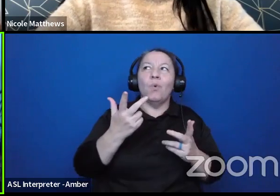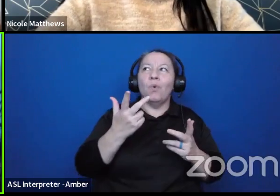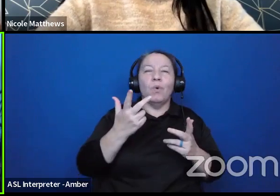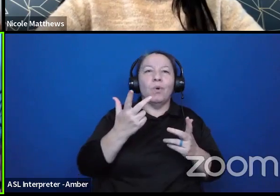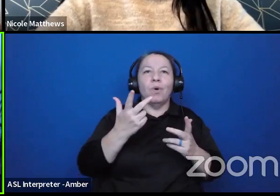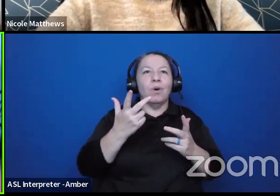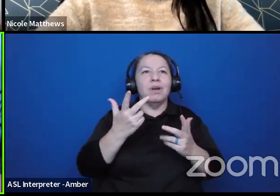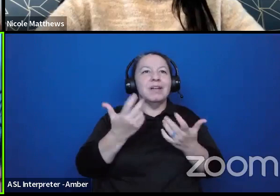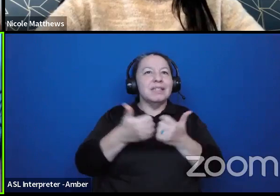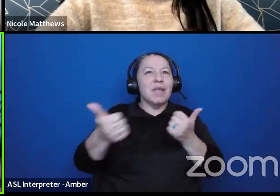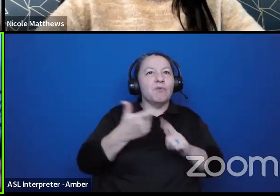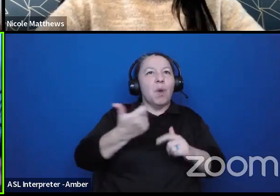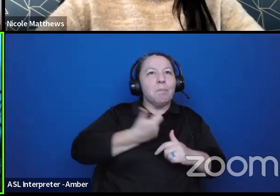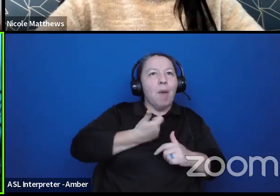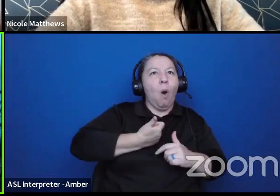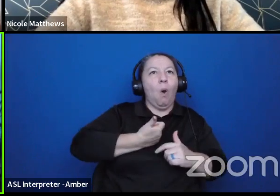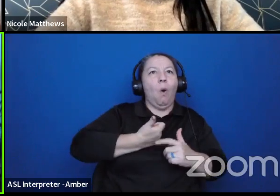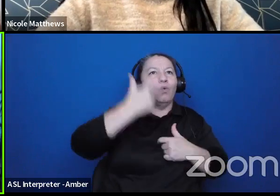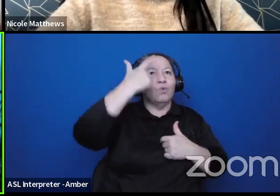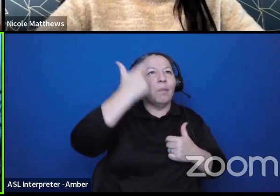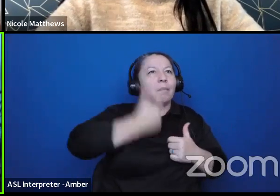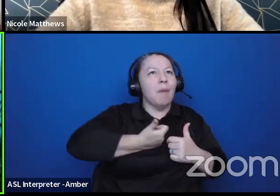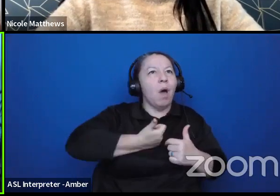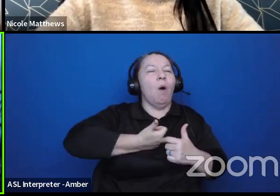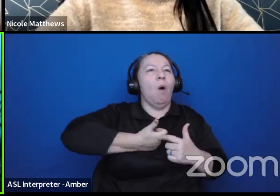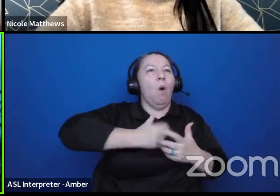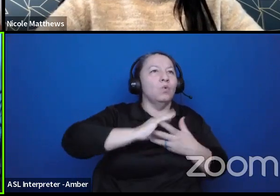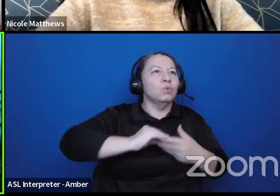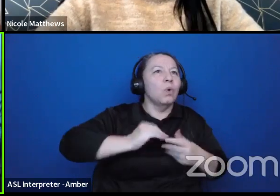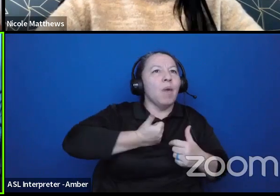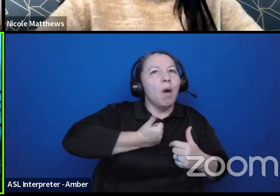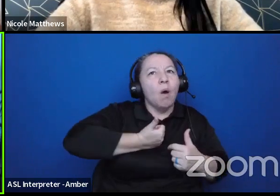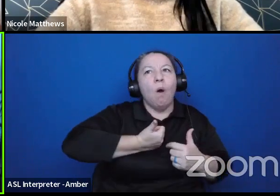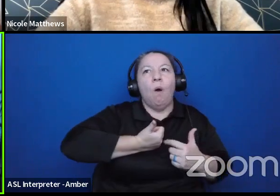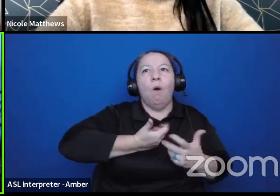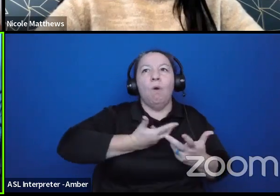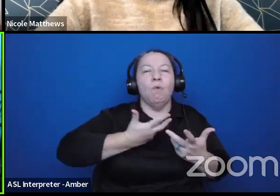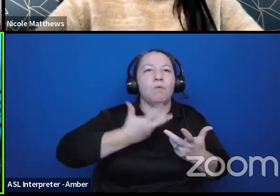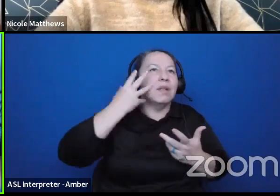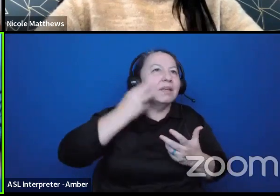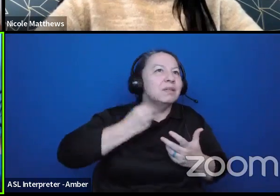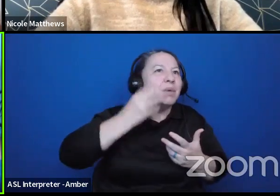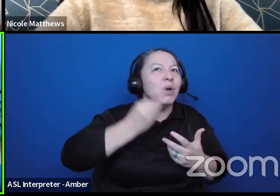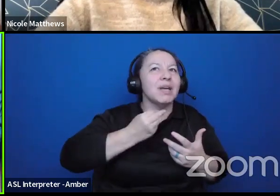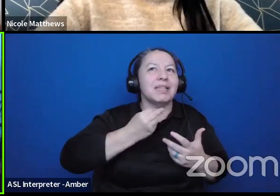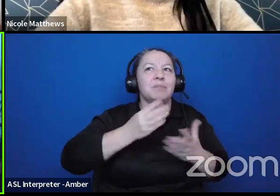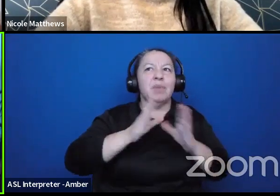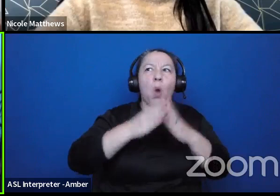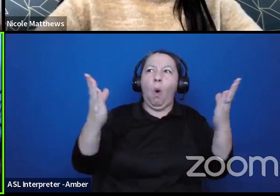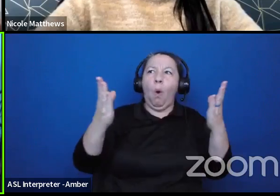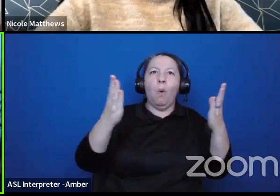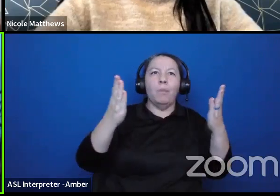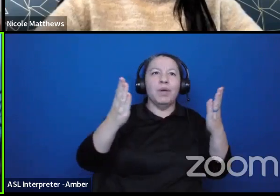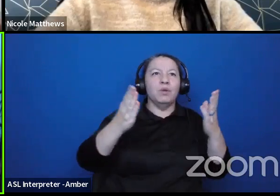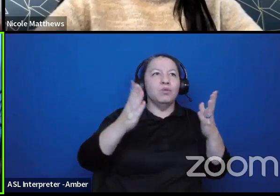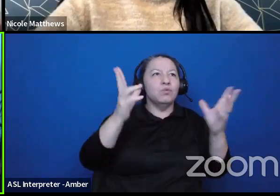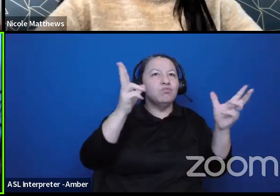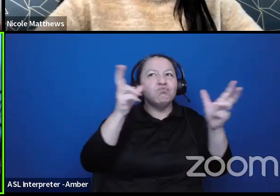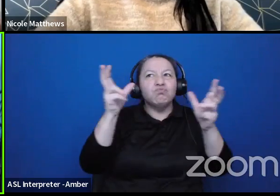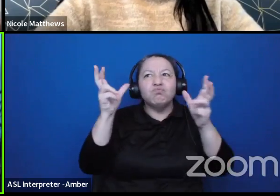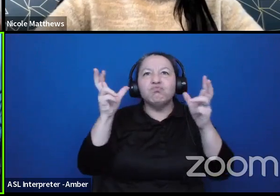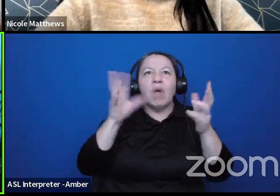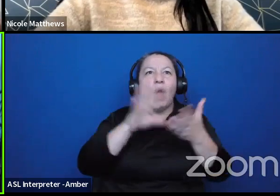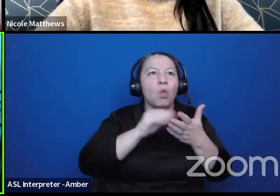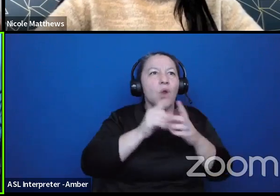open up that, I don't know what it is, we open up our heart speak with our traditional values, we're going to get somewhere and